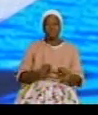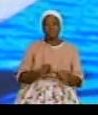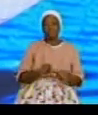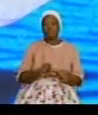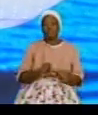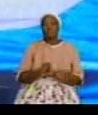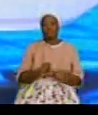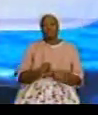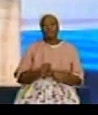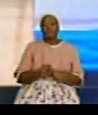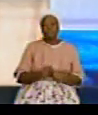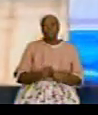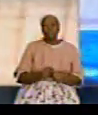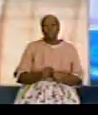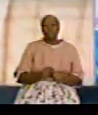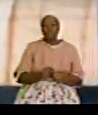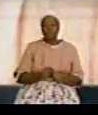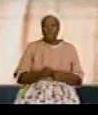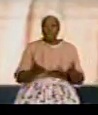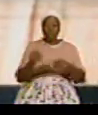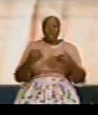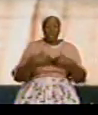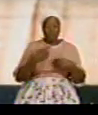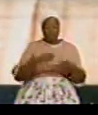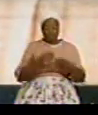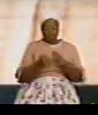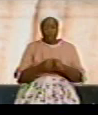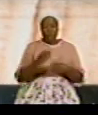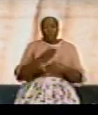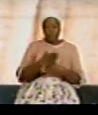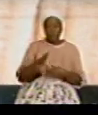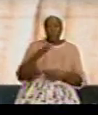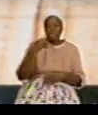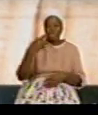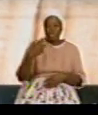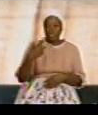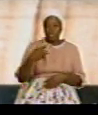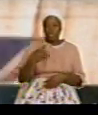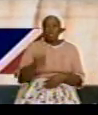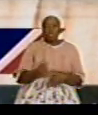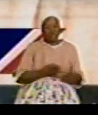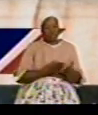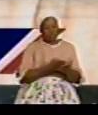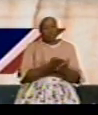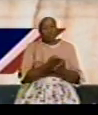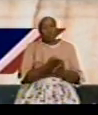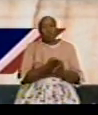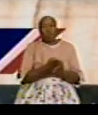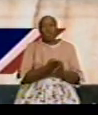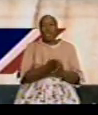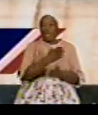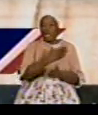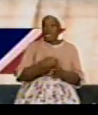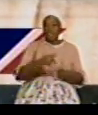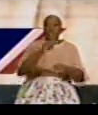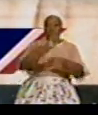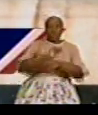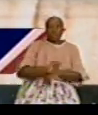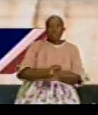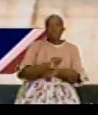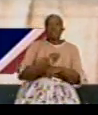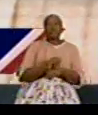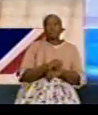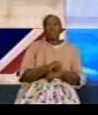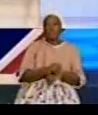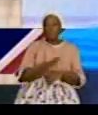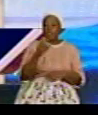we find the conflict between the truth and tradition. Here